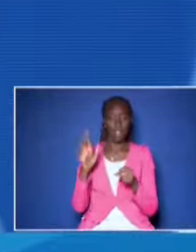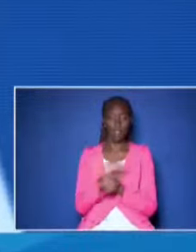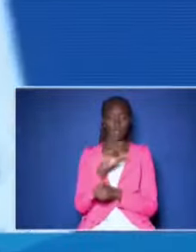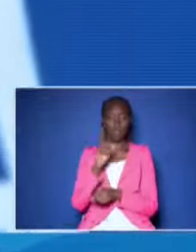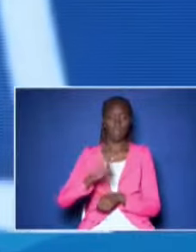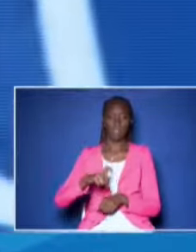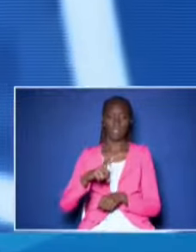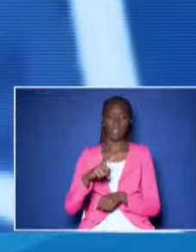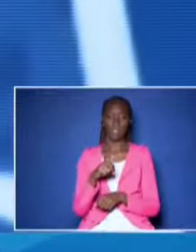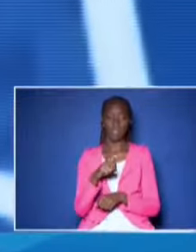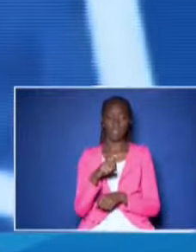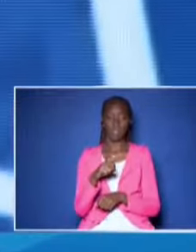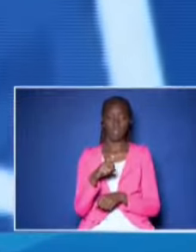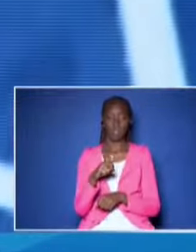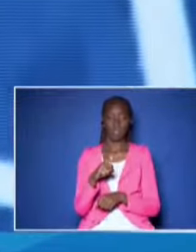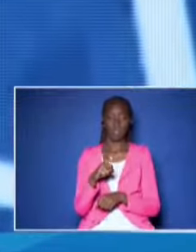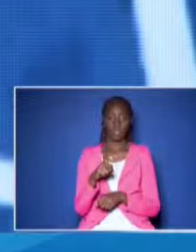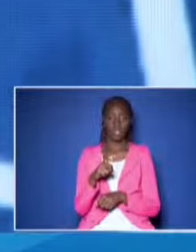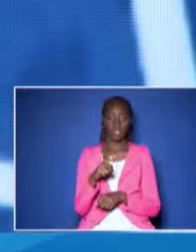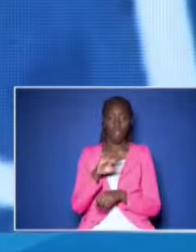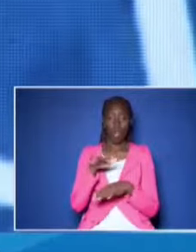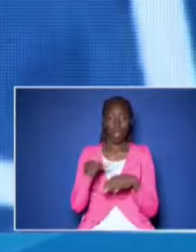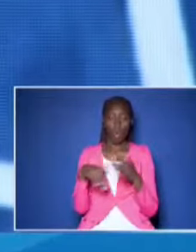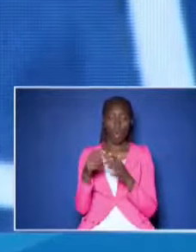mindful all